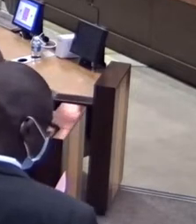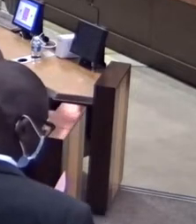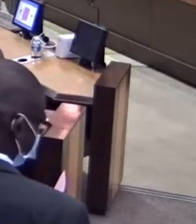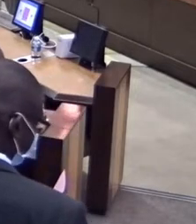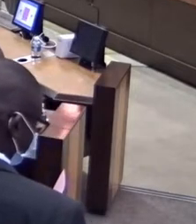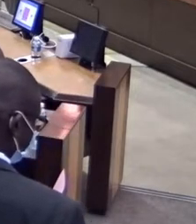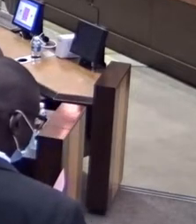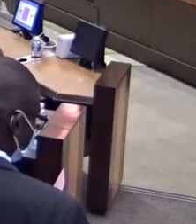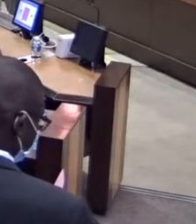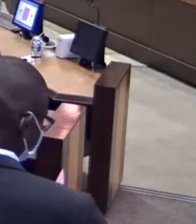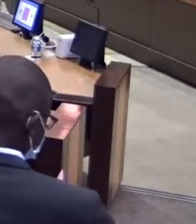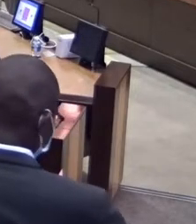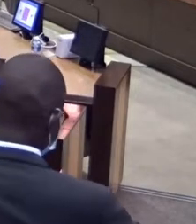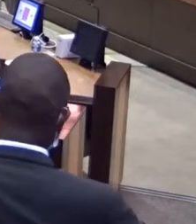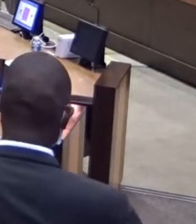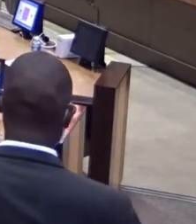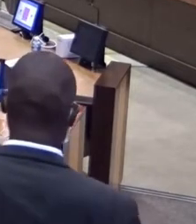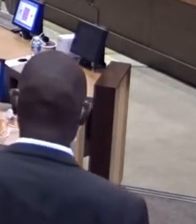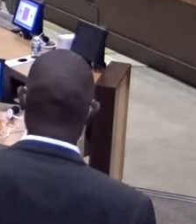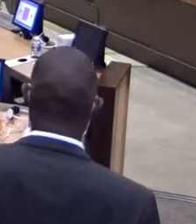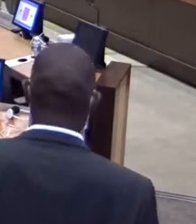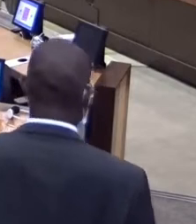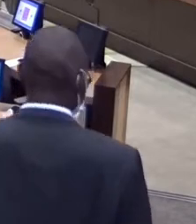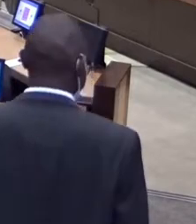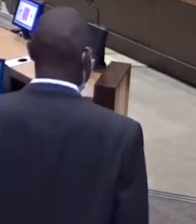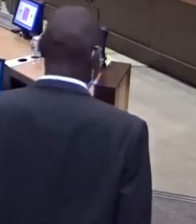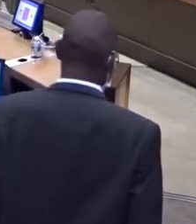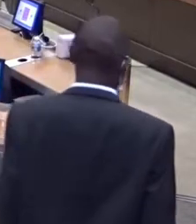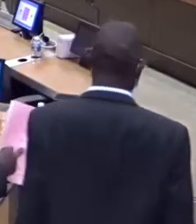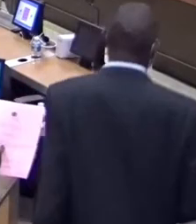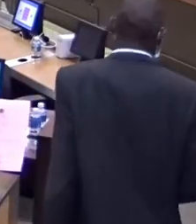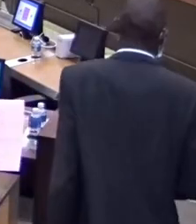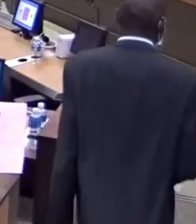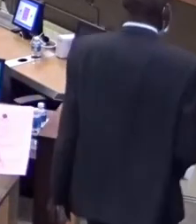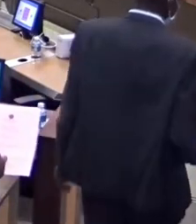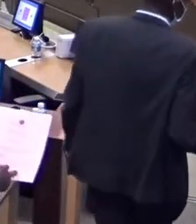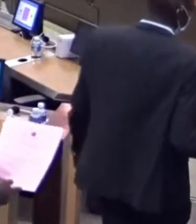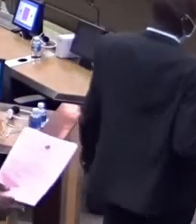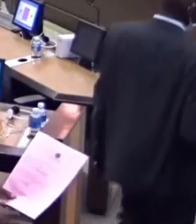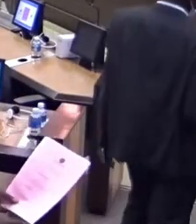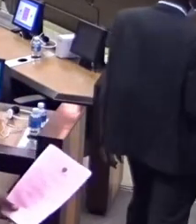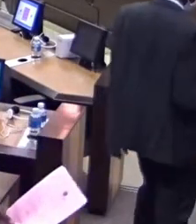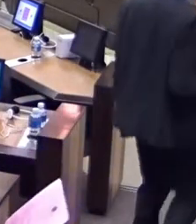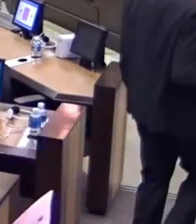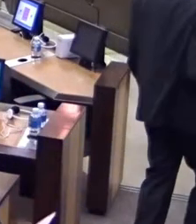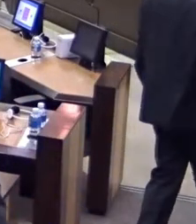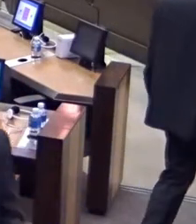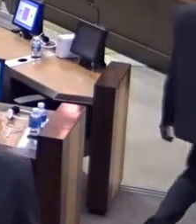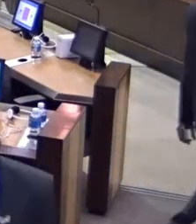From our audit committee and our board. I was expecting you in the chamber.